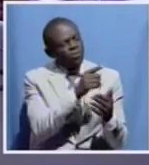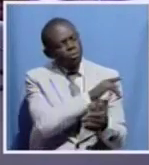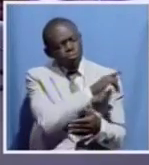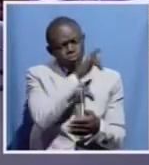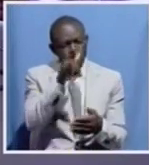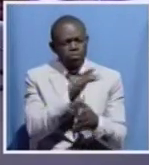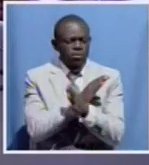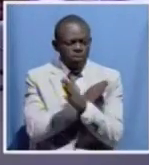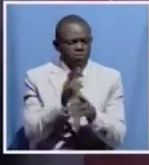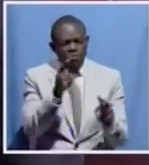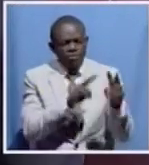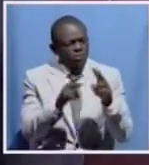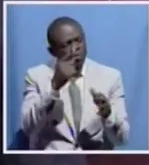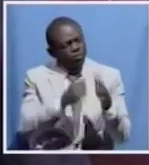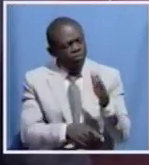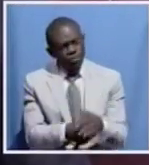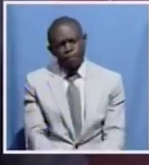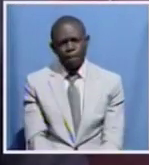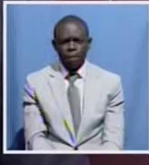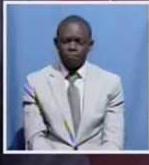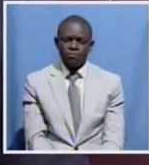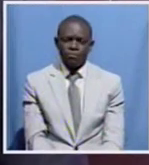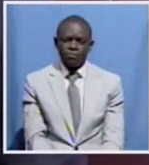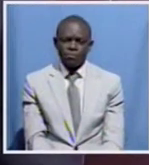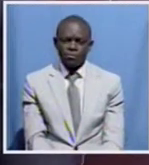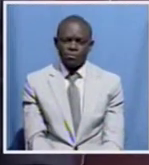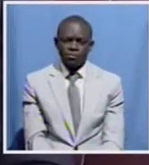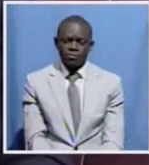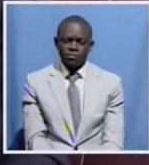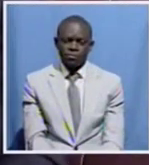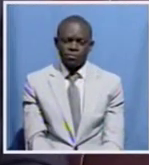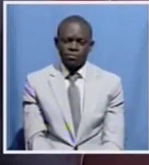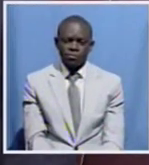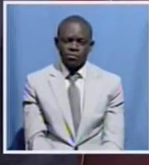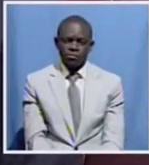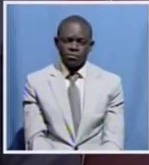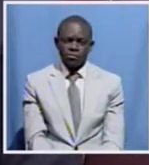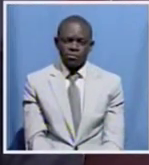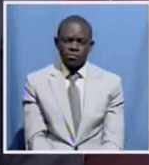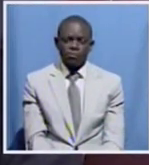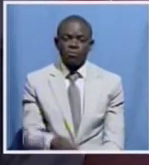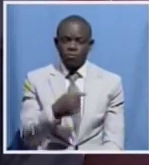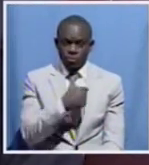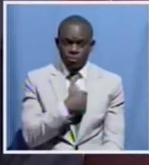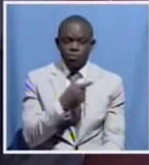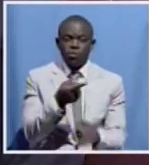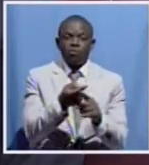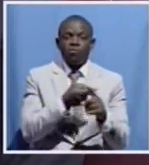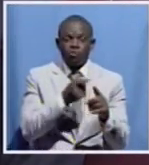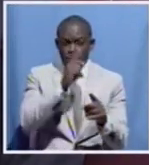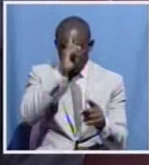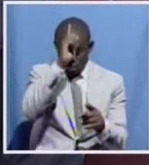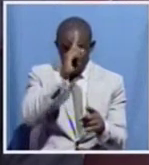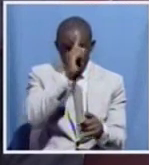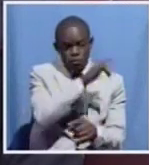time around? This time around, I came accompanying a high-level delegation from the government